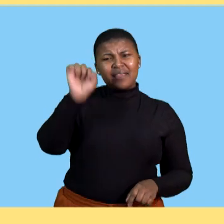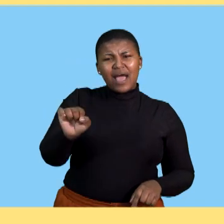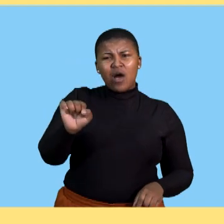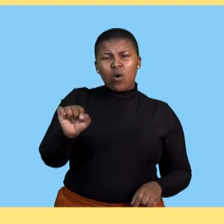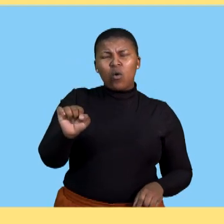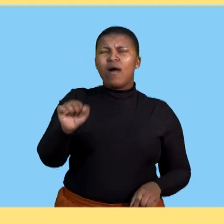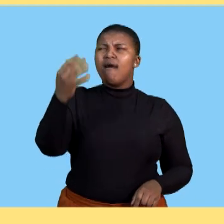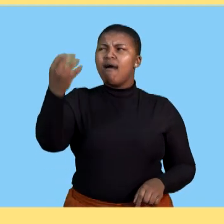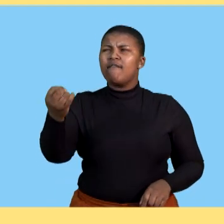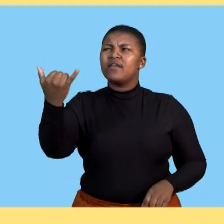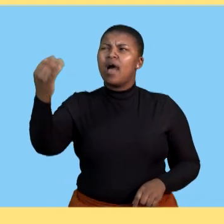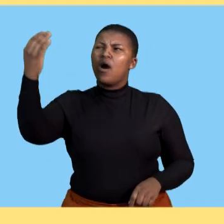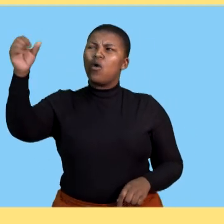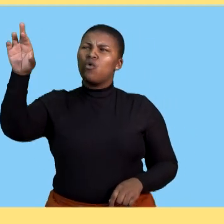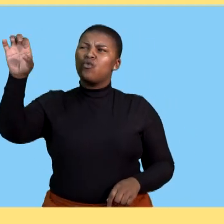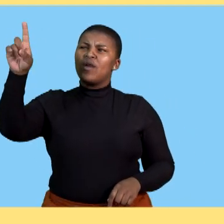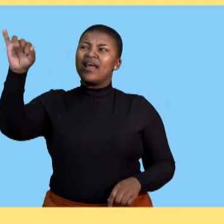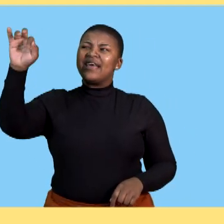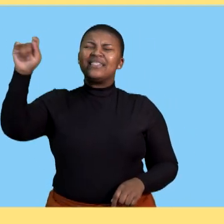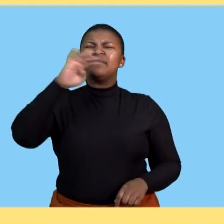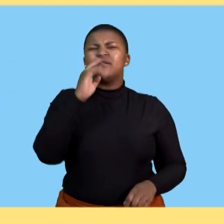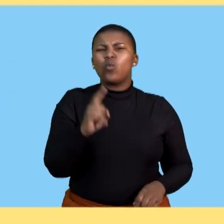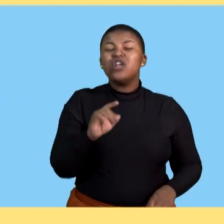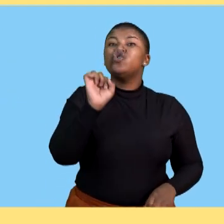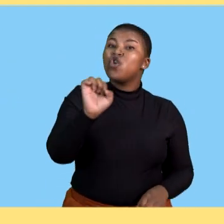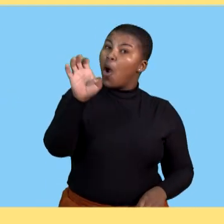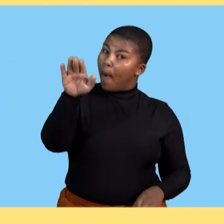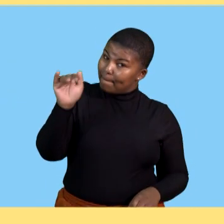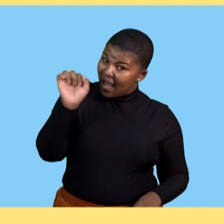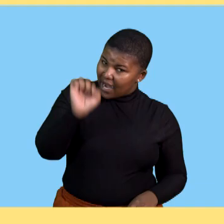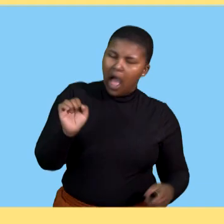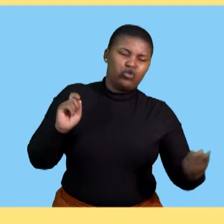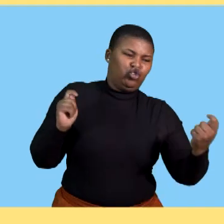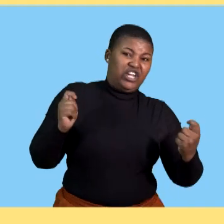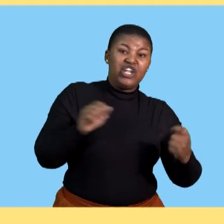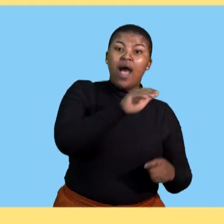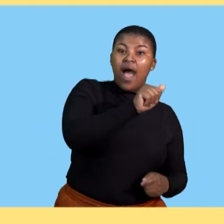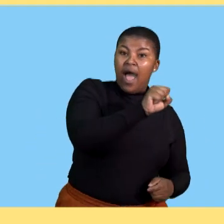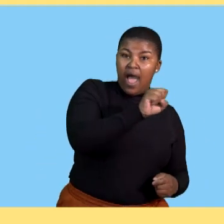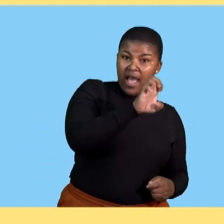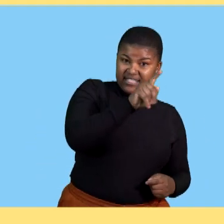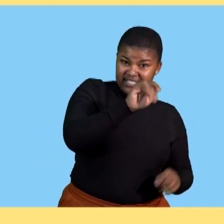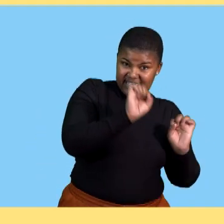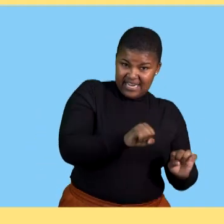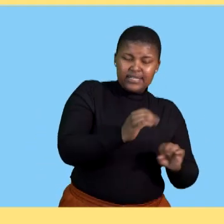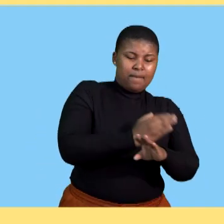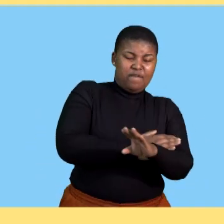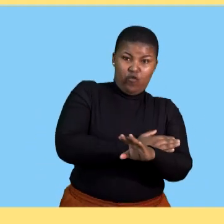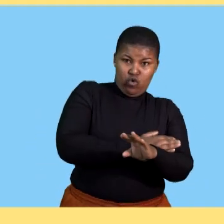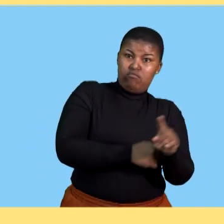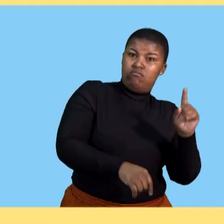on the credit, it simply means your bank is now a liability. A liability.